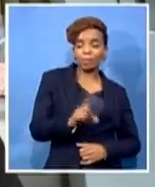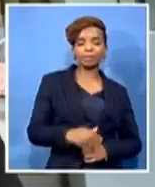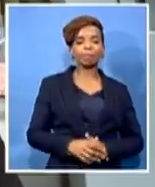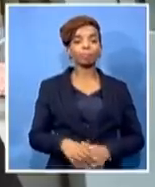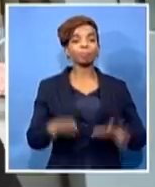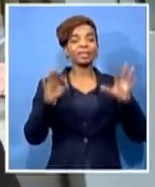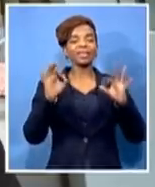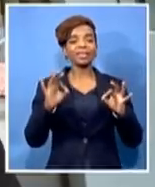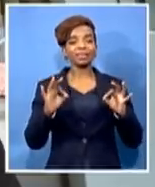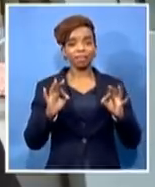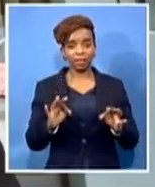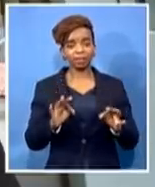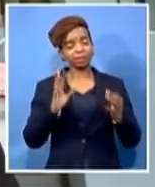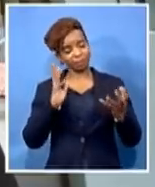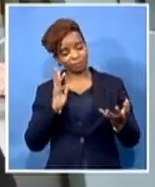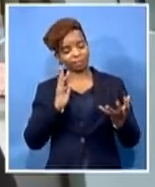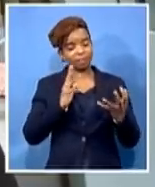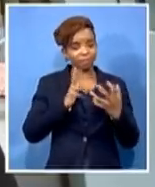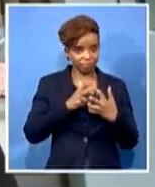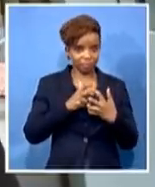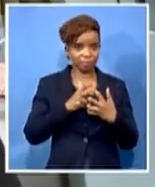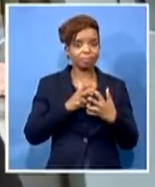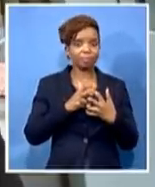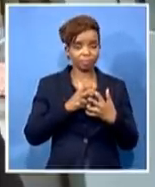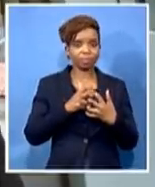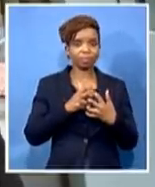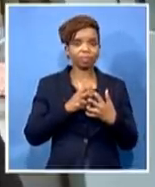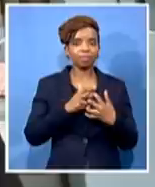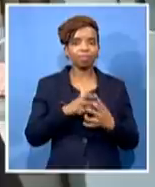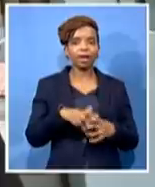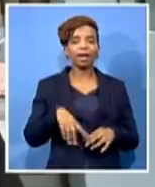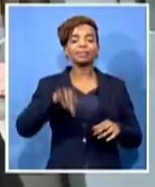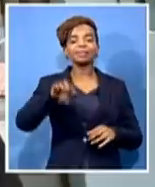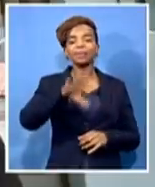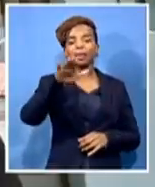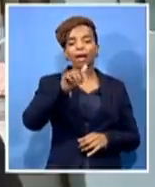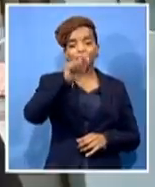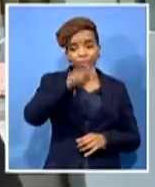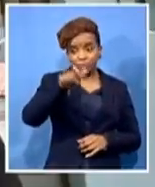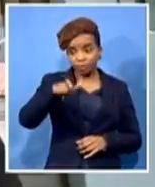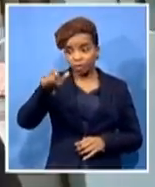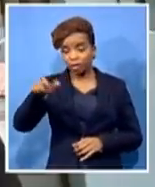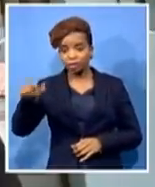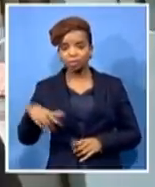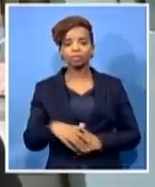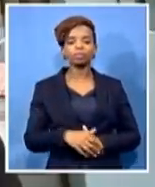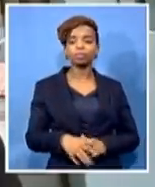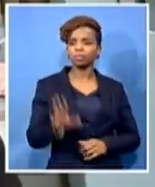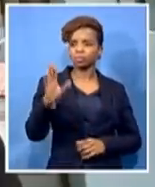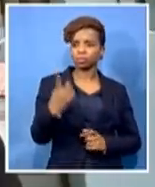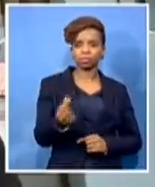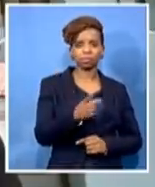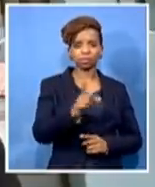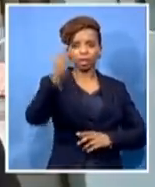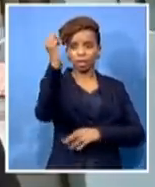and relevant citizens of the South, his story is inspirational. And I'm one of those who has always taken a